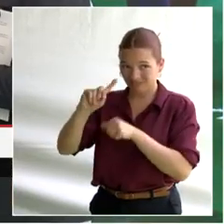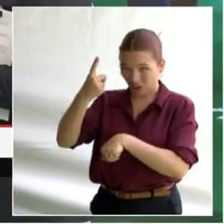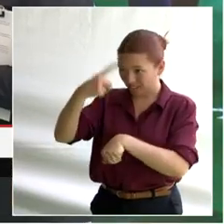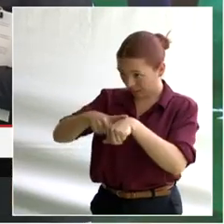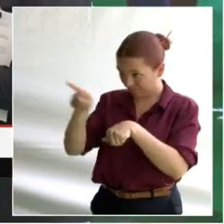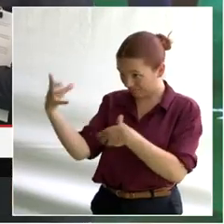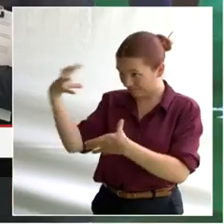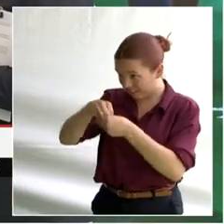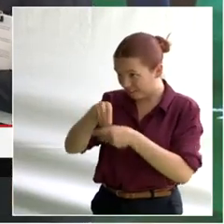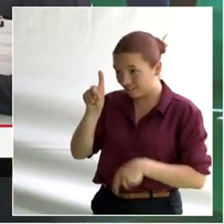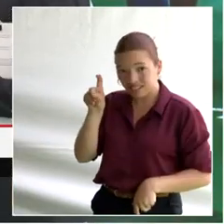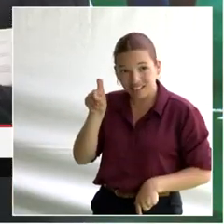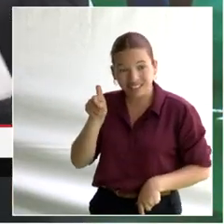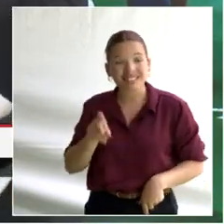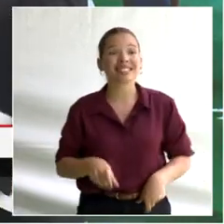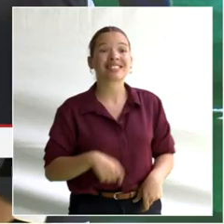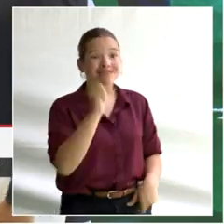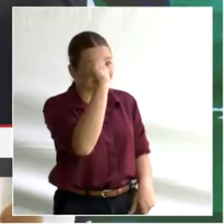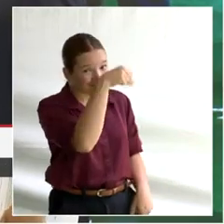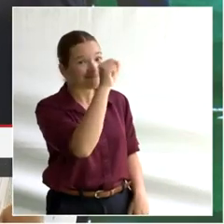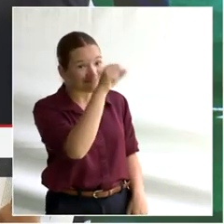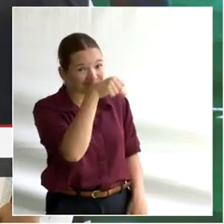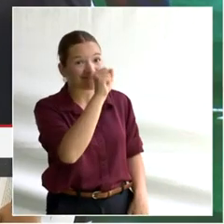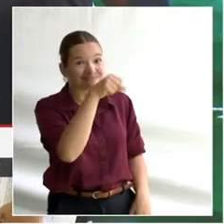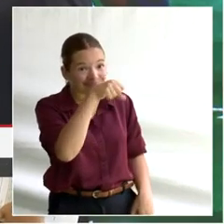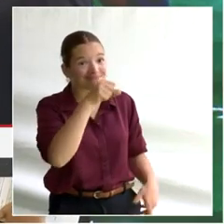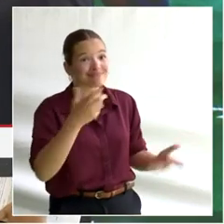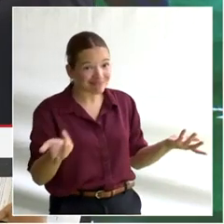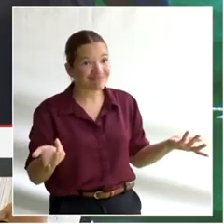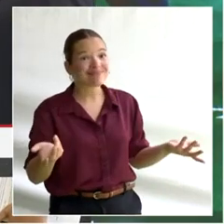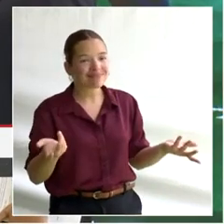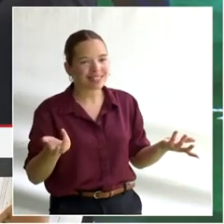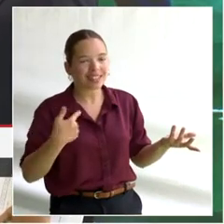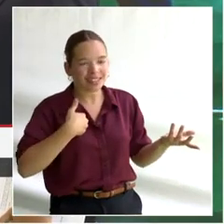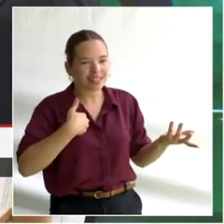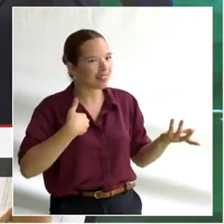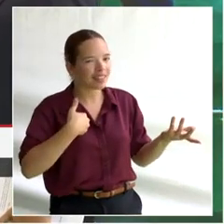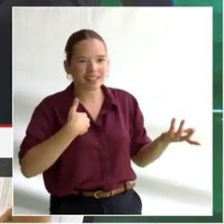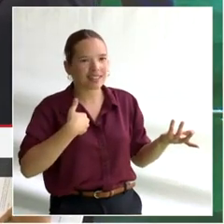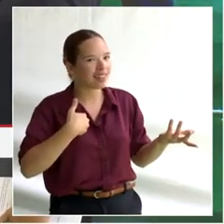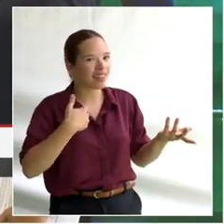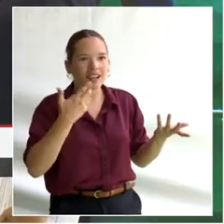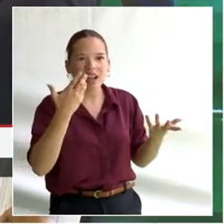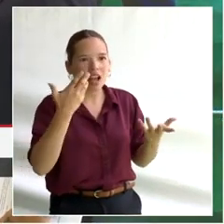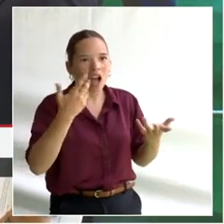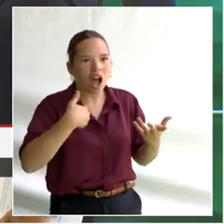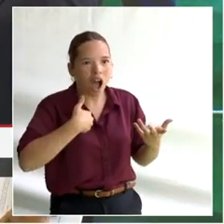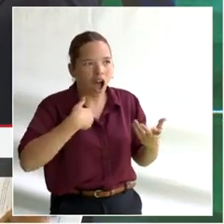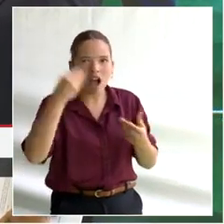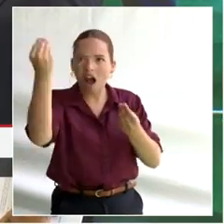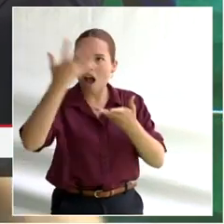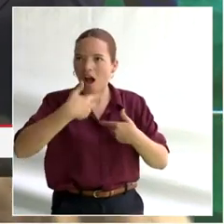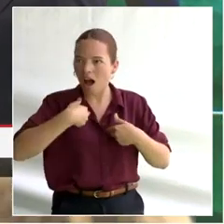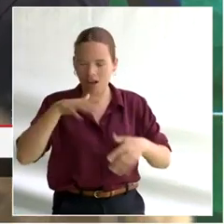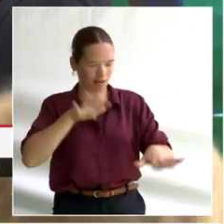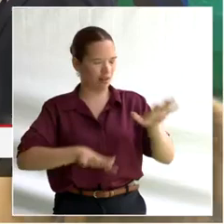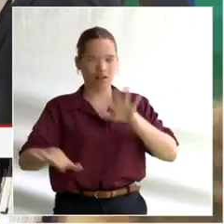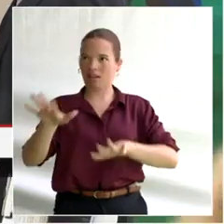time, seriously. So when I saw this, I was, oh my God, wow, that's incredible.